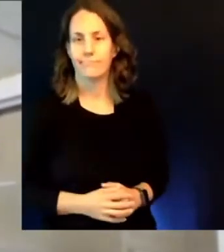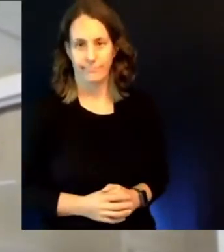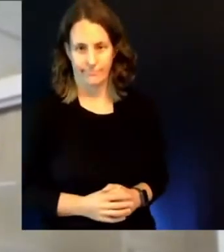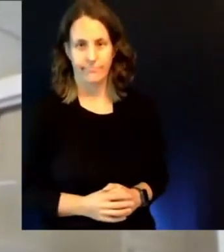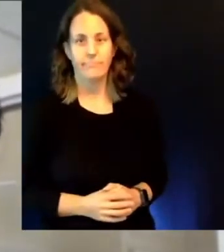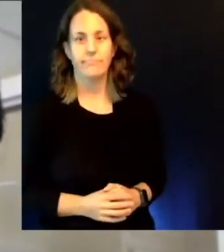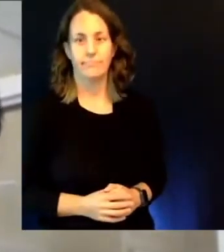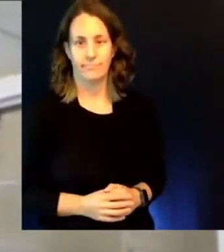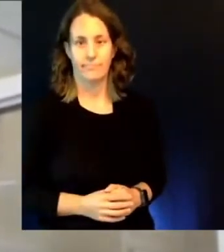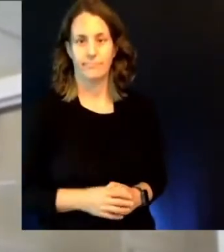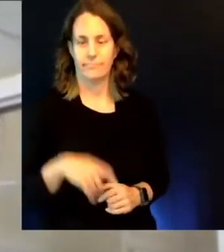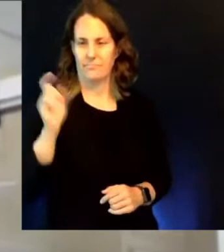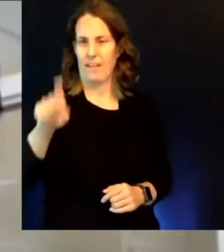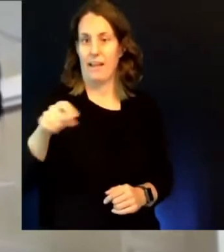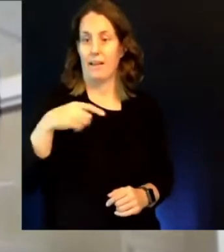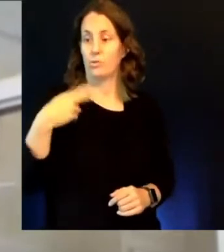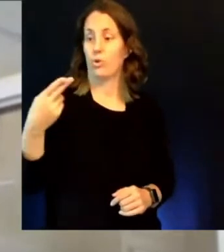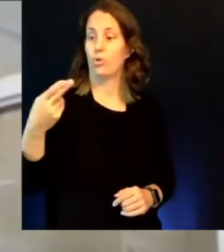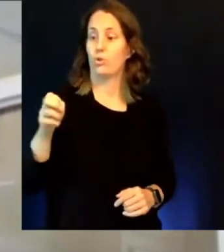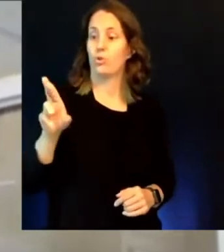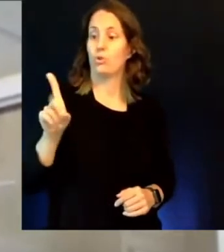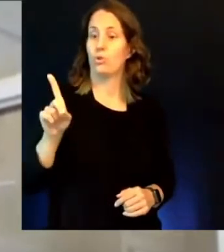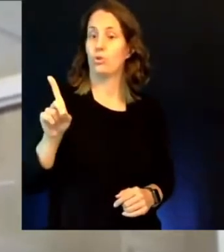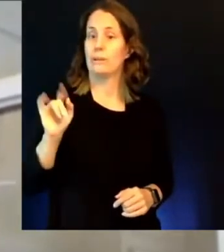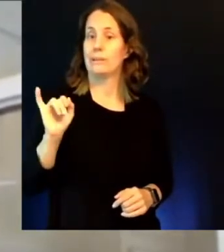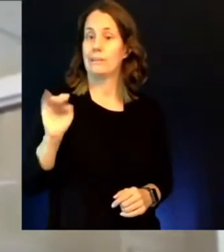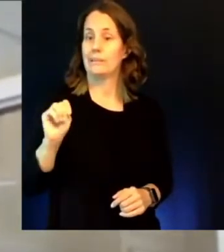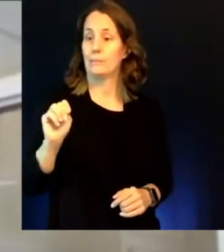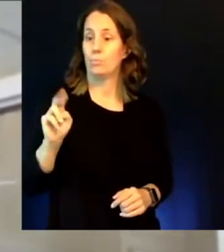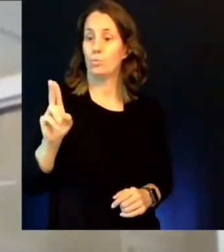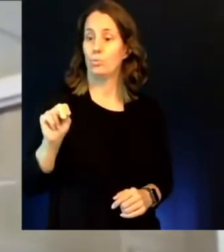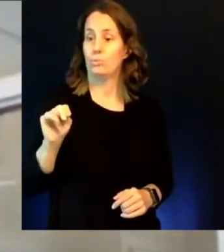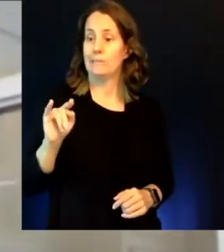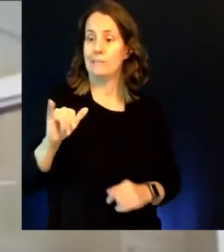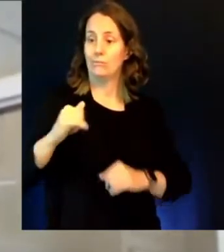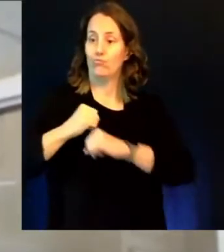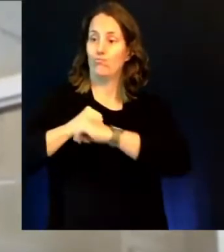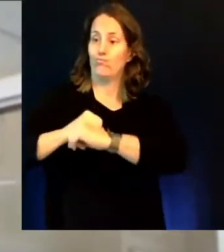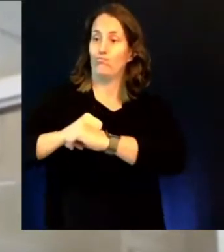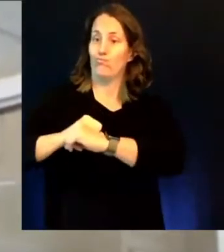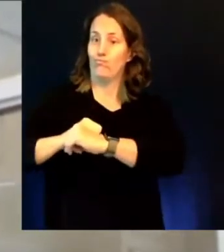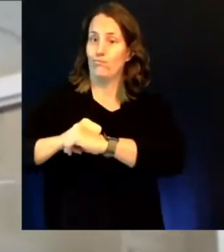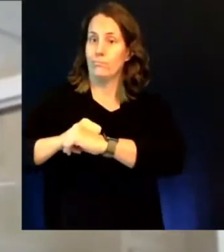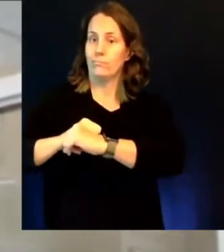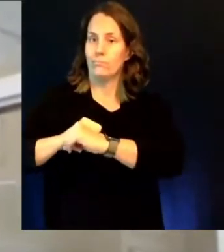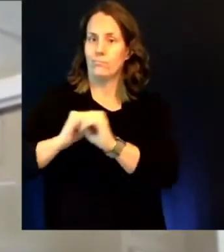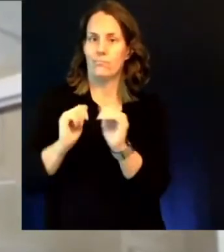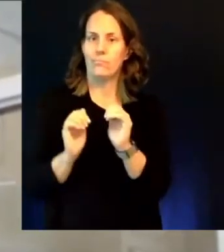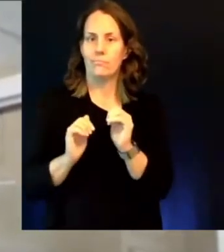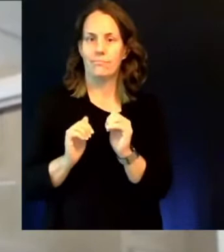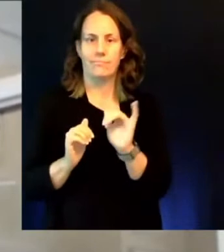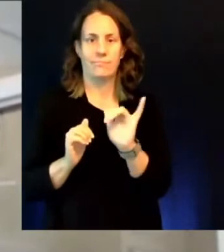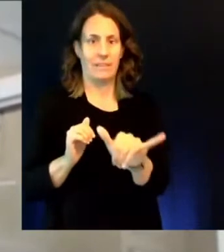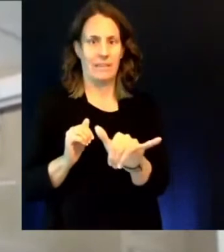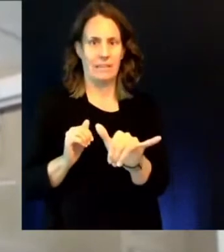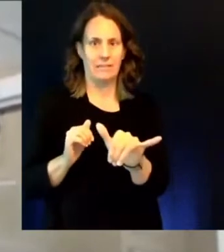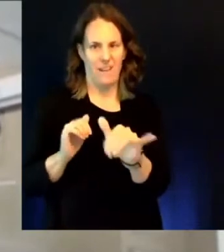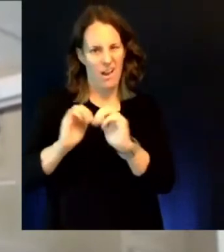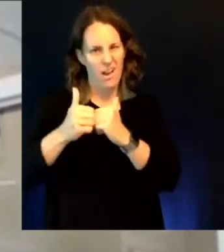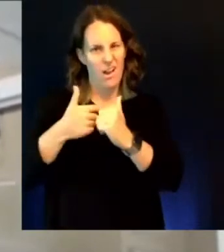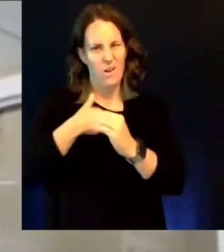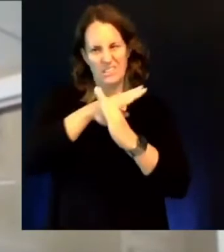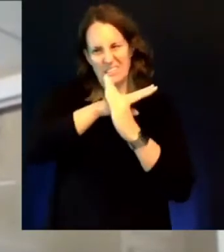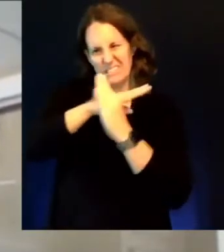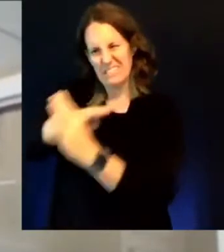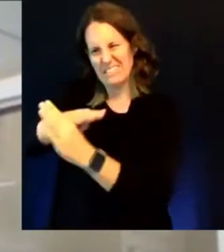for essentially transmission to stop in a community. The more infectious the